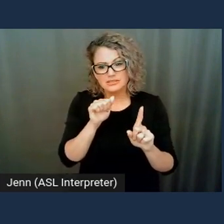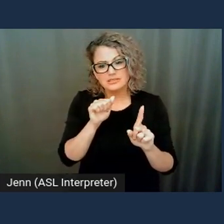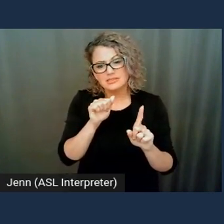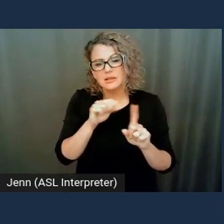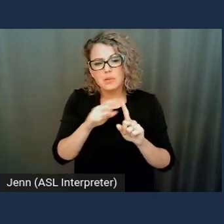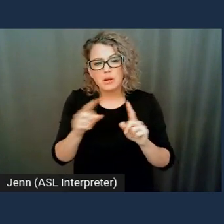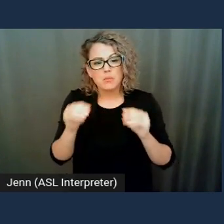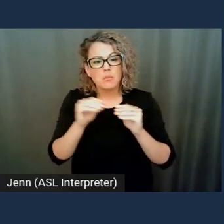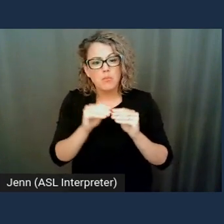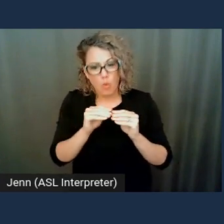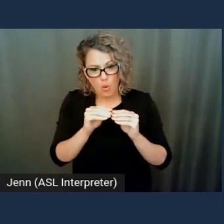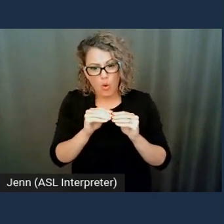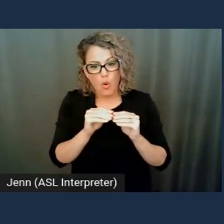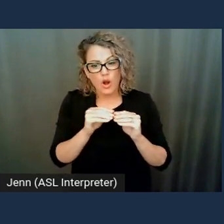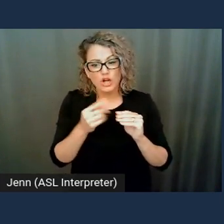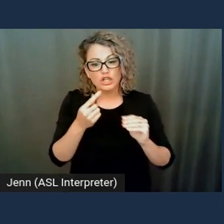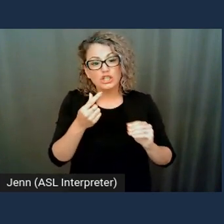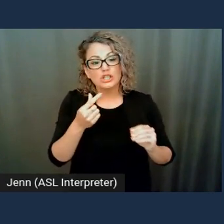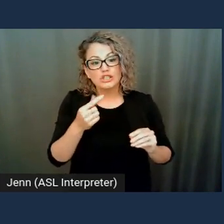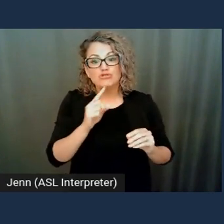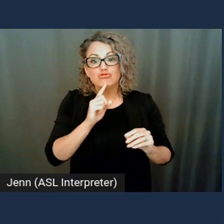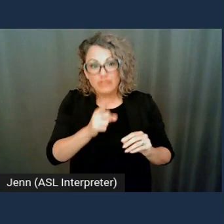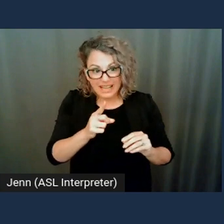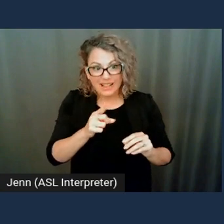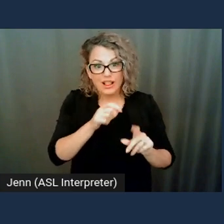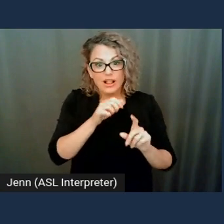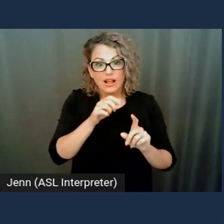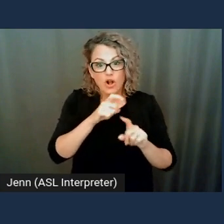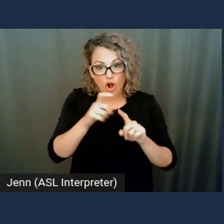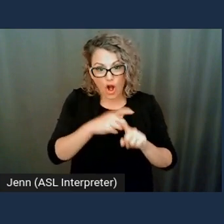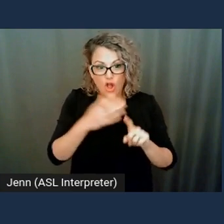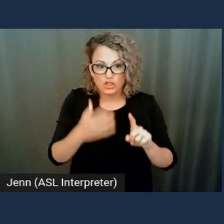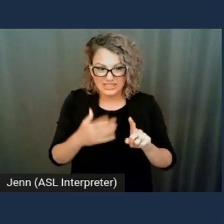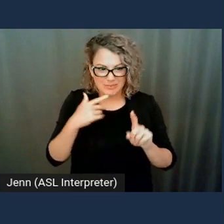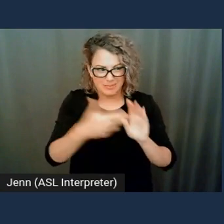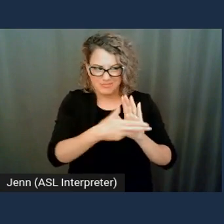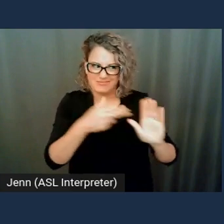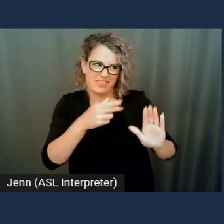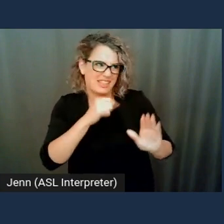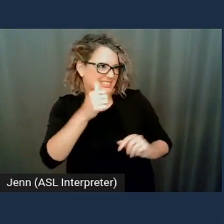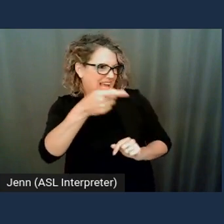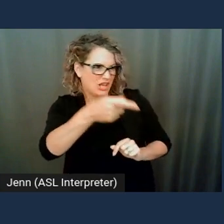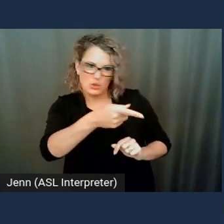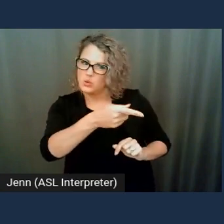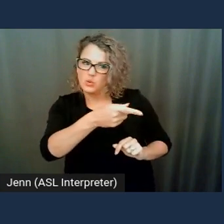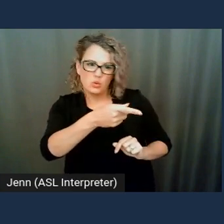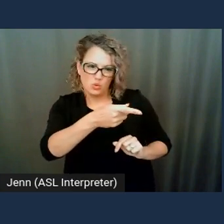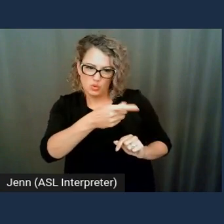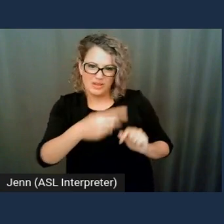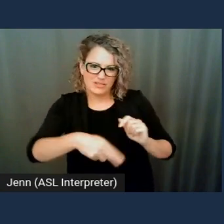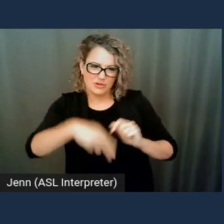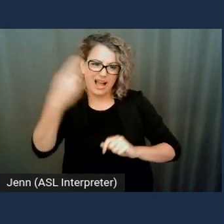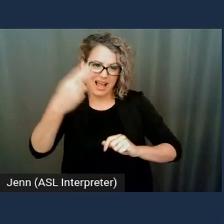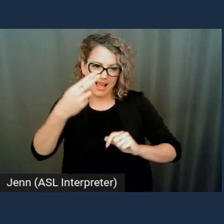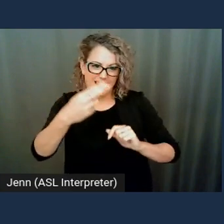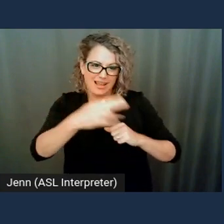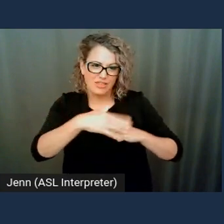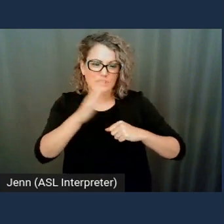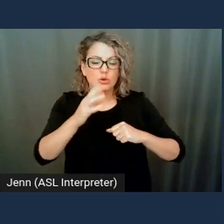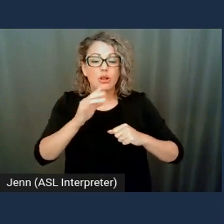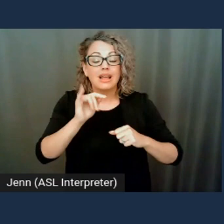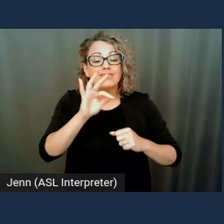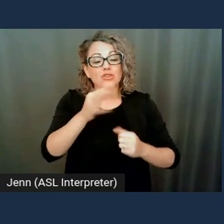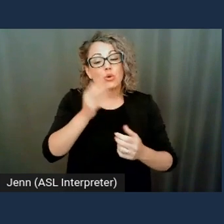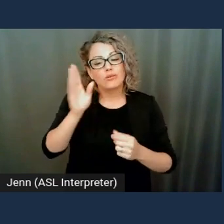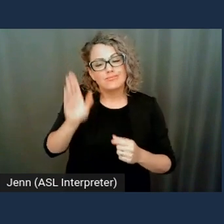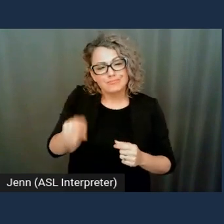genuine callers will be flagged as imposters. And if you're a bank or a financial institution, you want to set this threshold at a